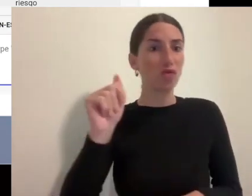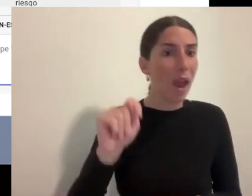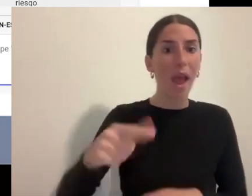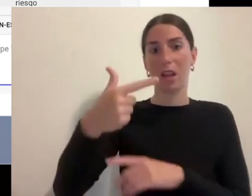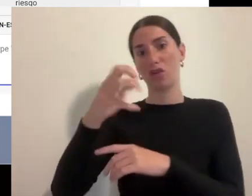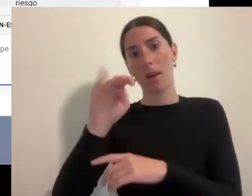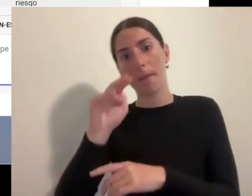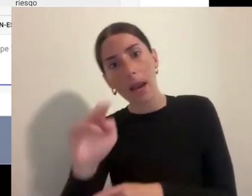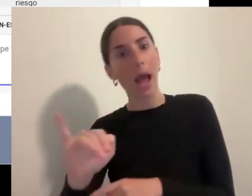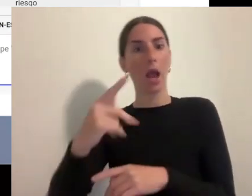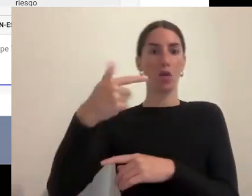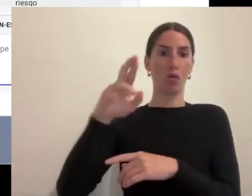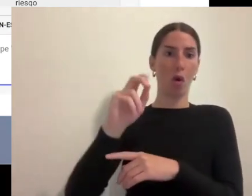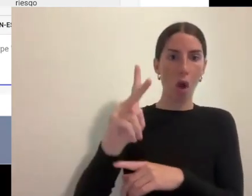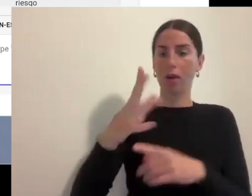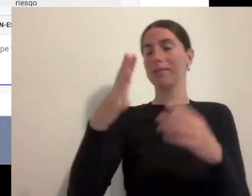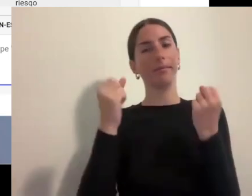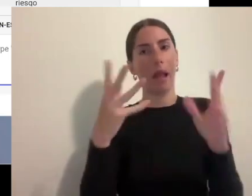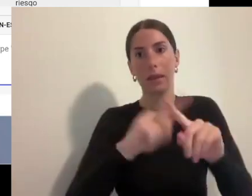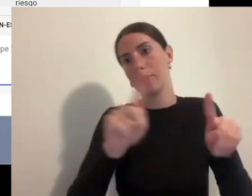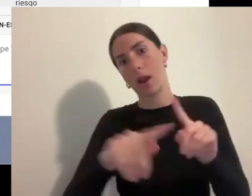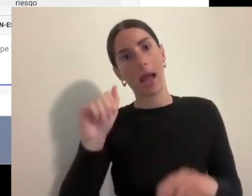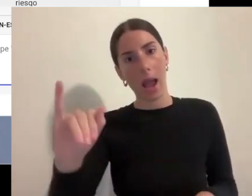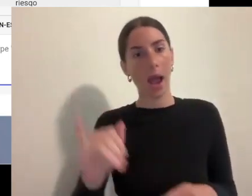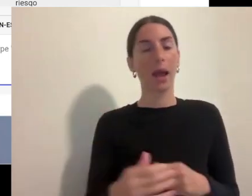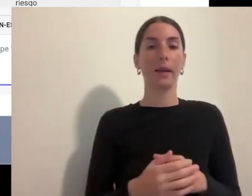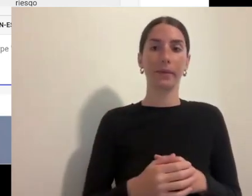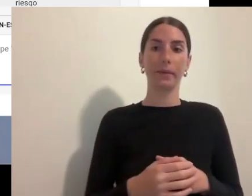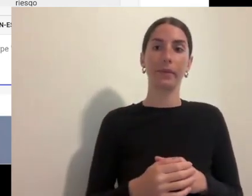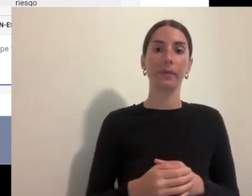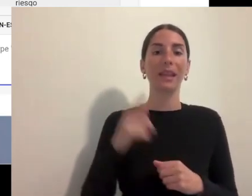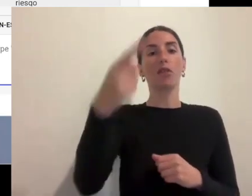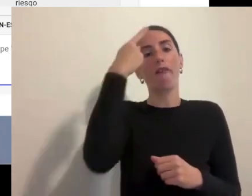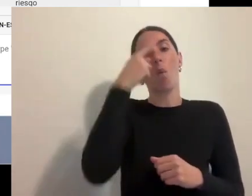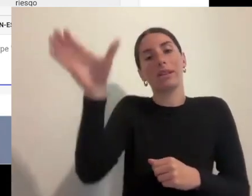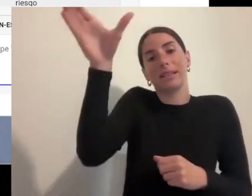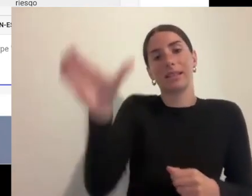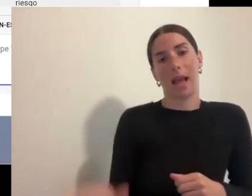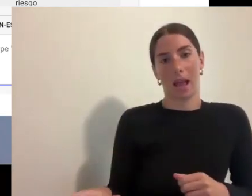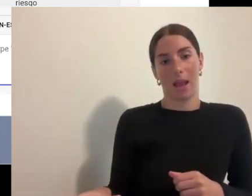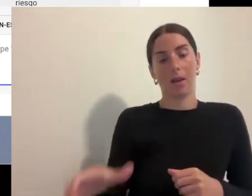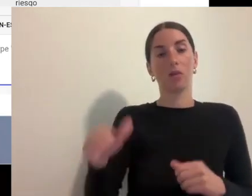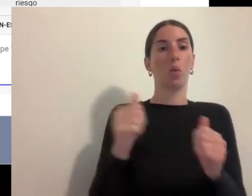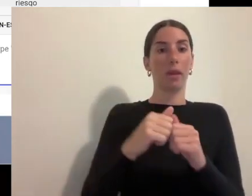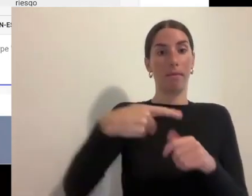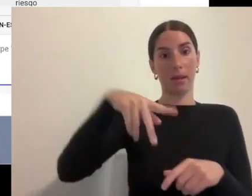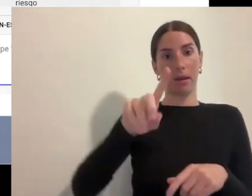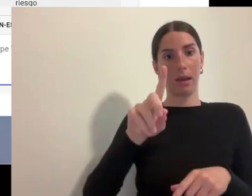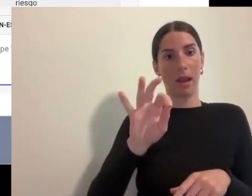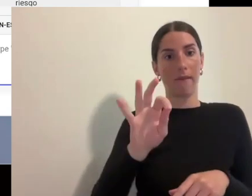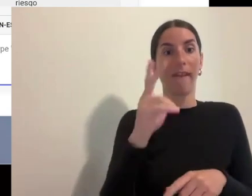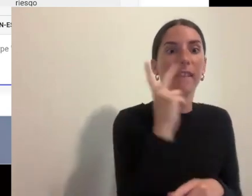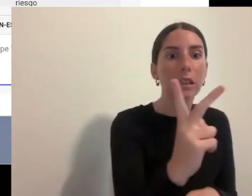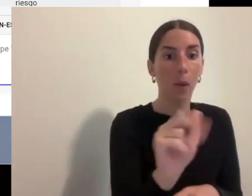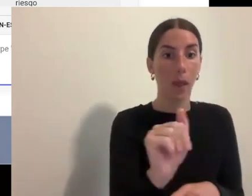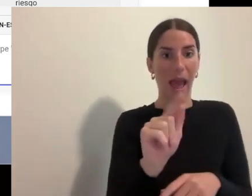to Grok, etc. But this is a different use. This is to open a side panel so you have the PDF visible at all times as